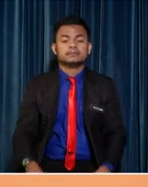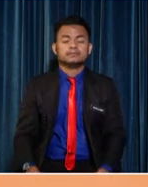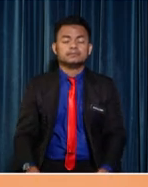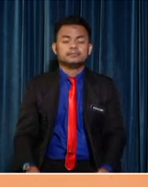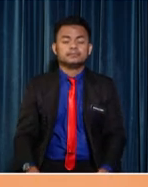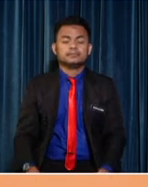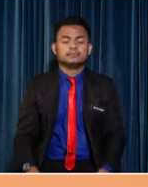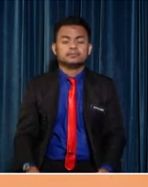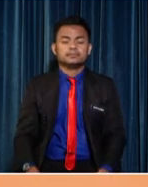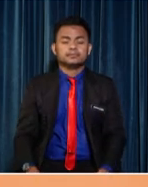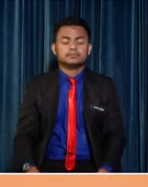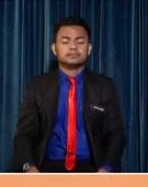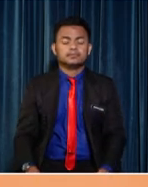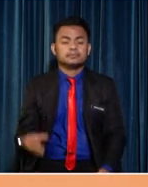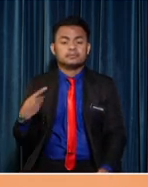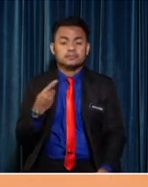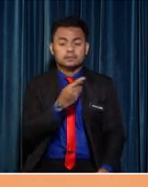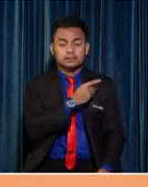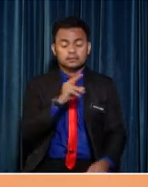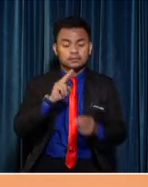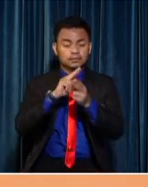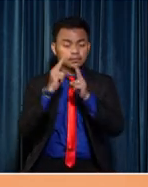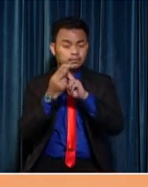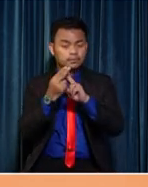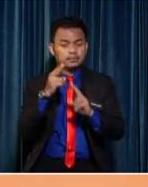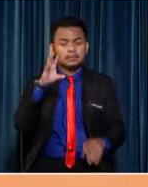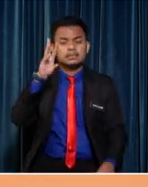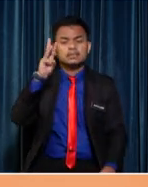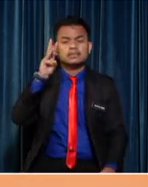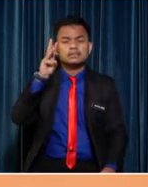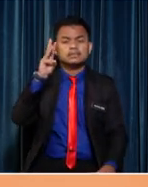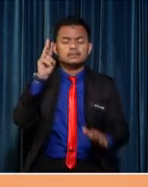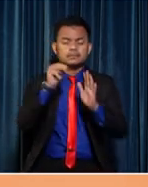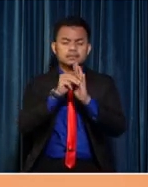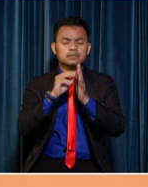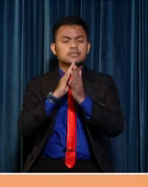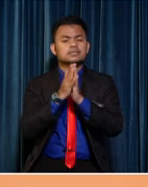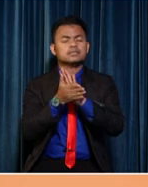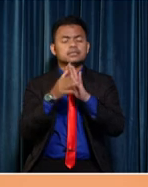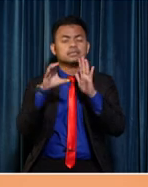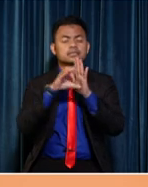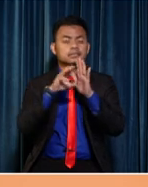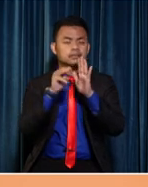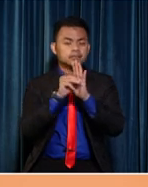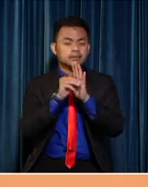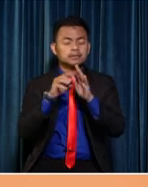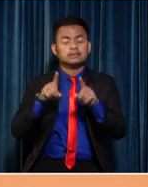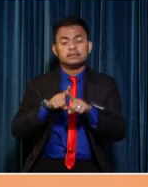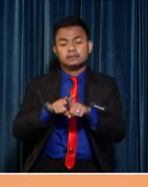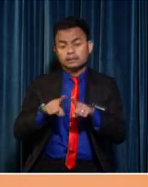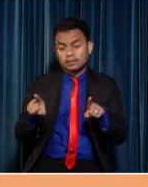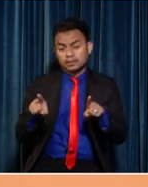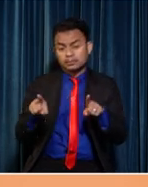We have to convert 6 meters to centimeter. But the